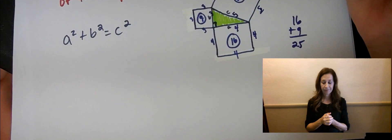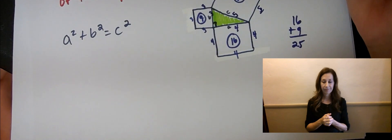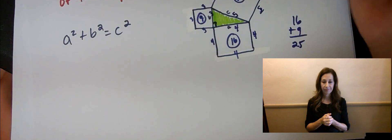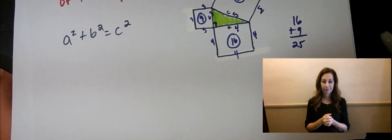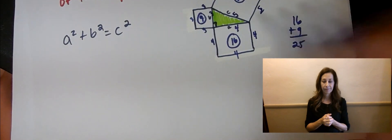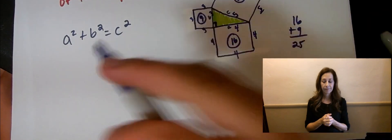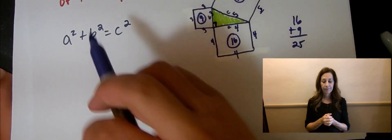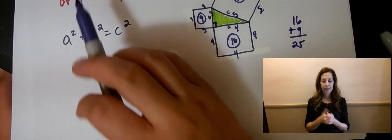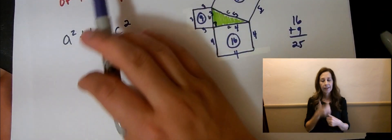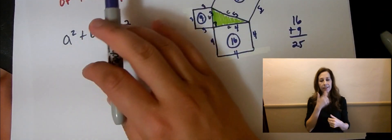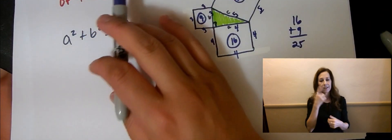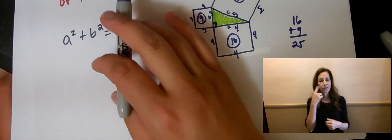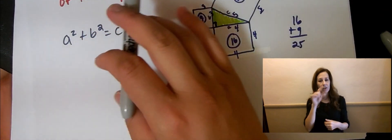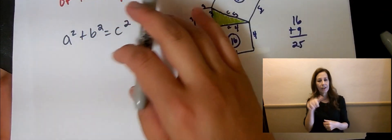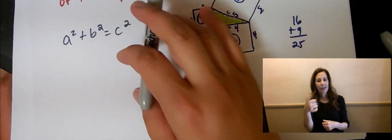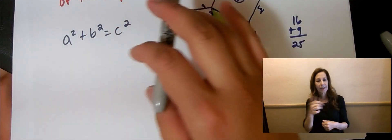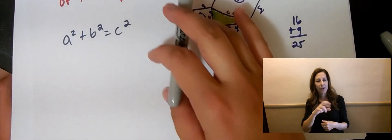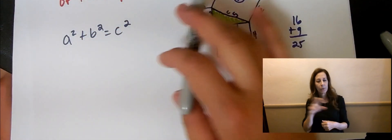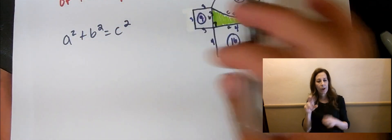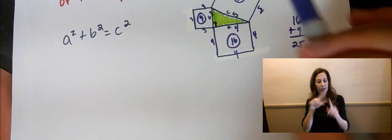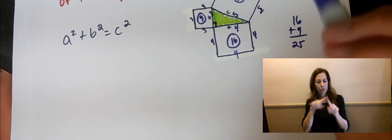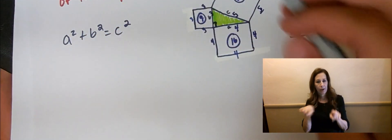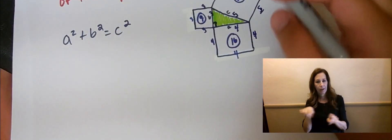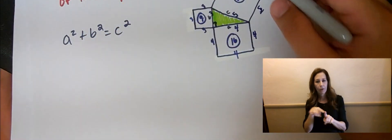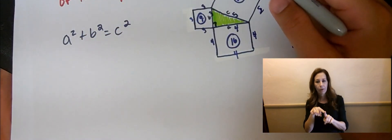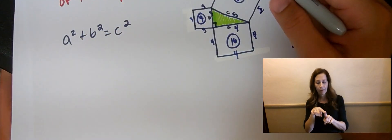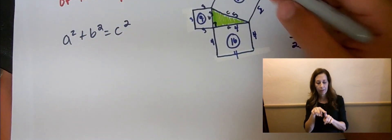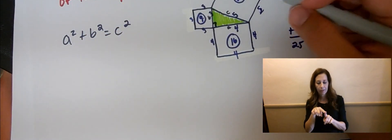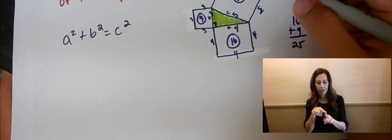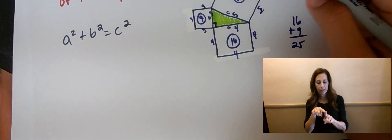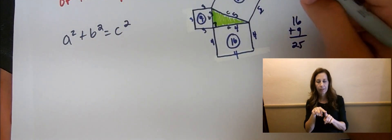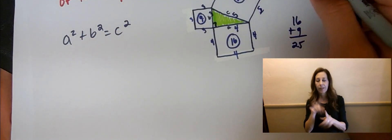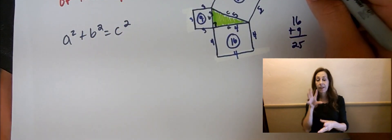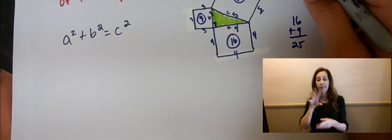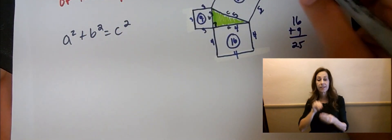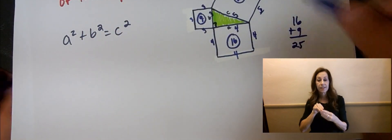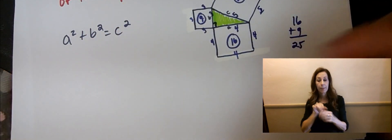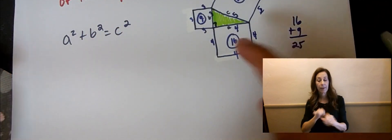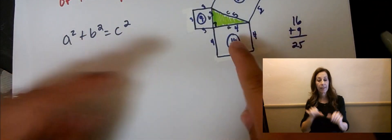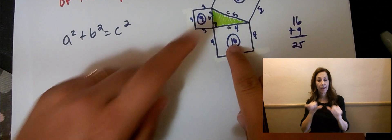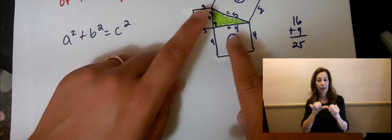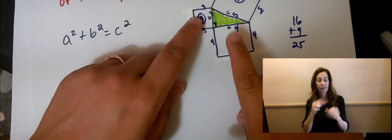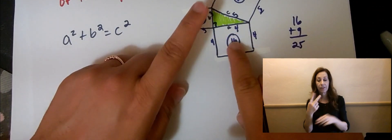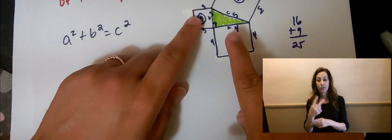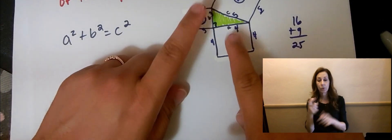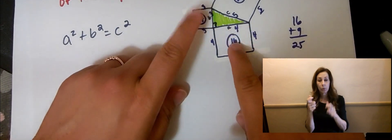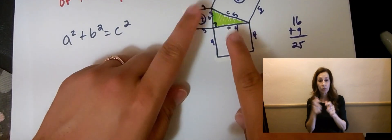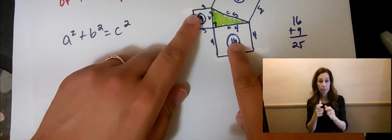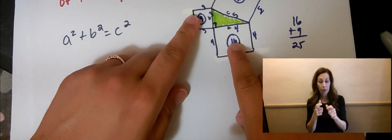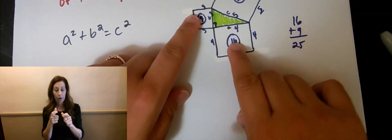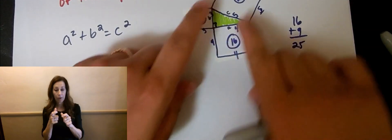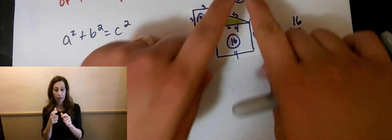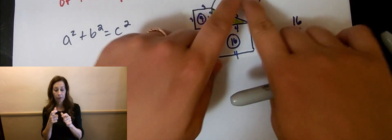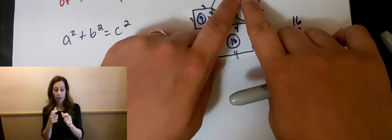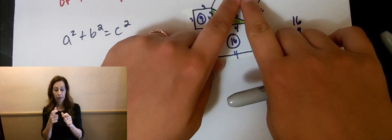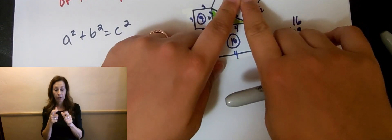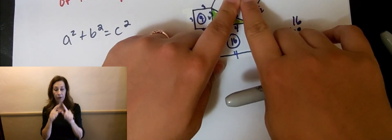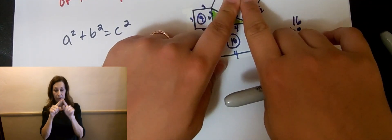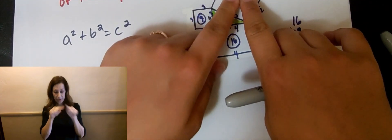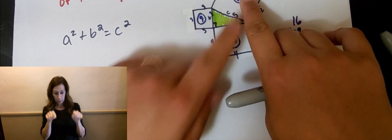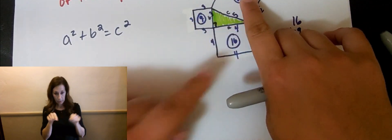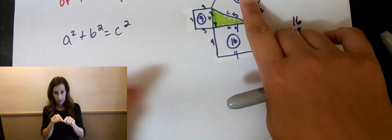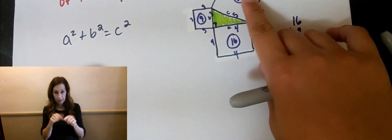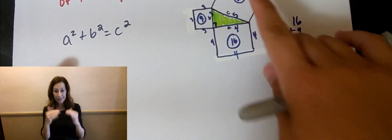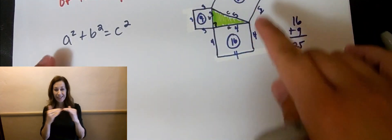5. So it's saying for any right triangle, the sum of the areas of the two smaller squares is equal to the